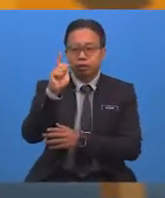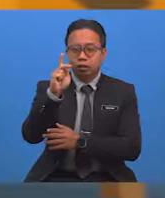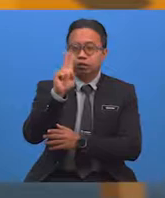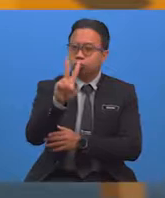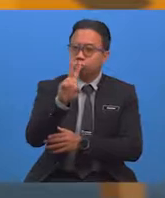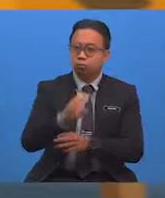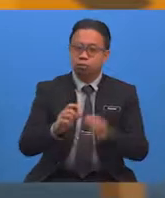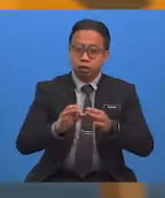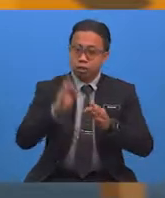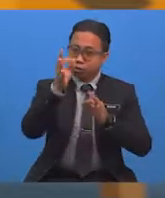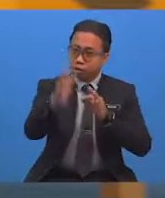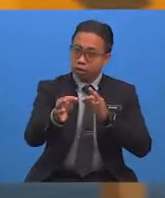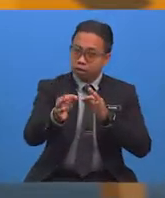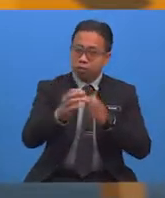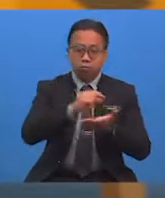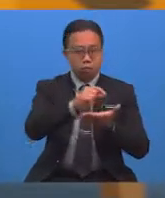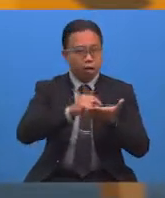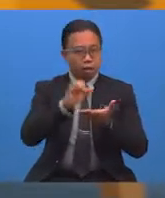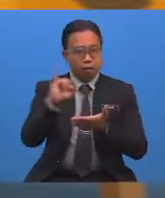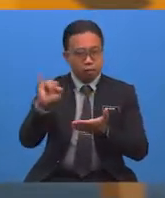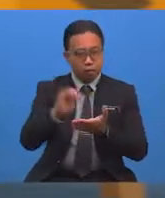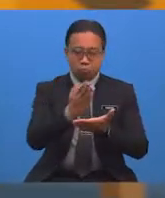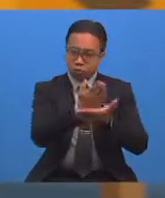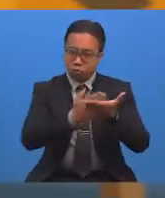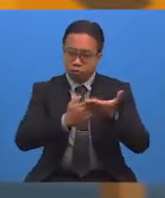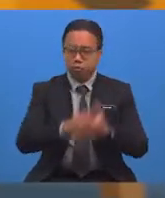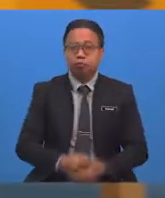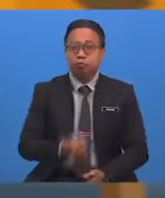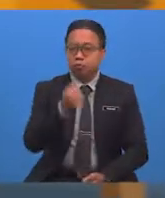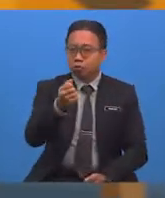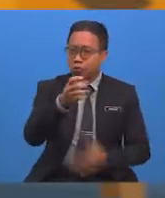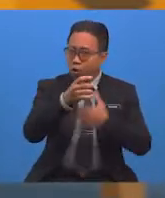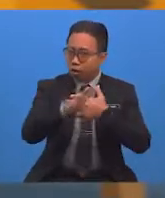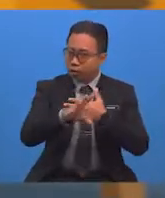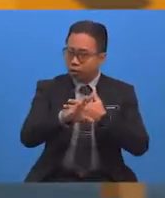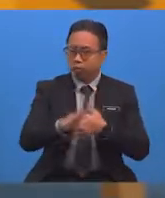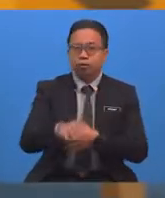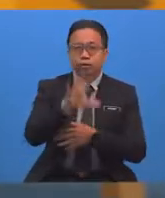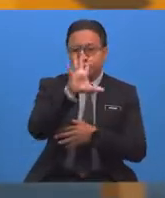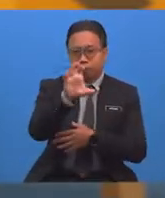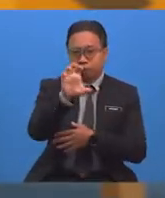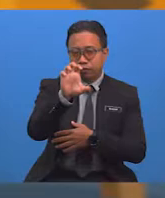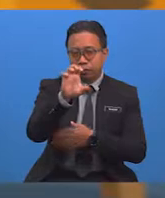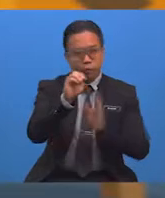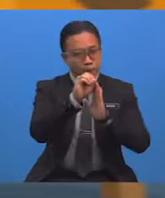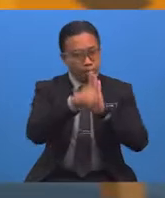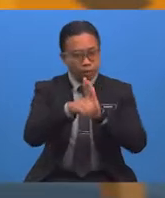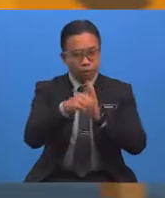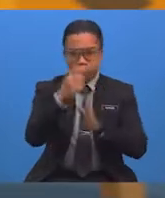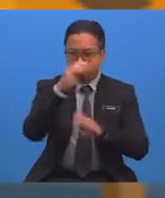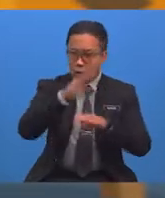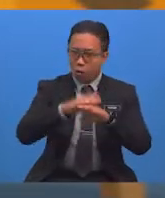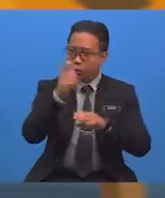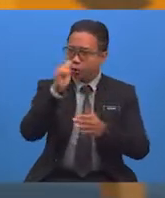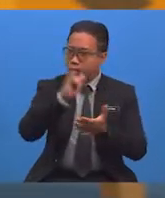extended writing section. You are advised to spend 50 minutes on this